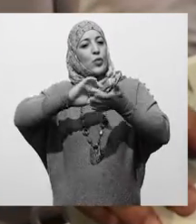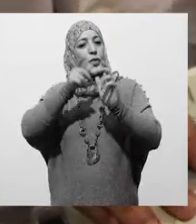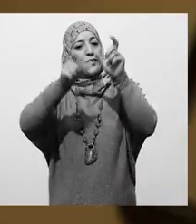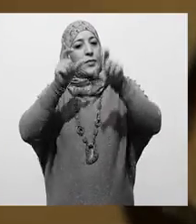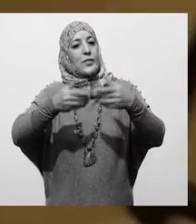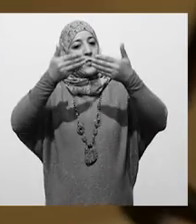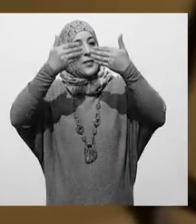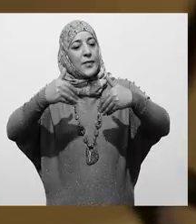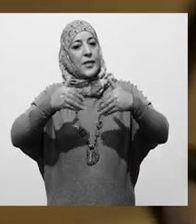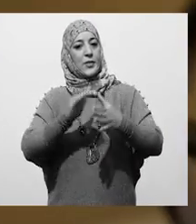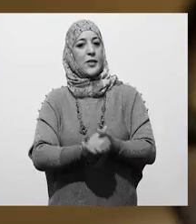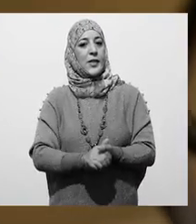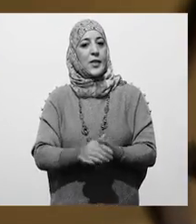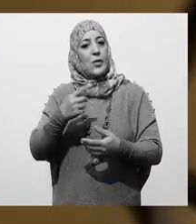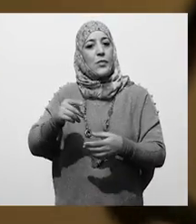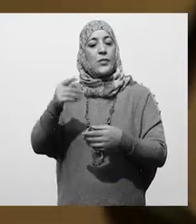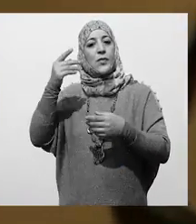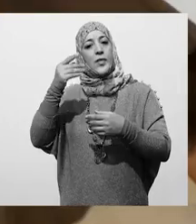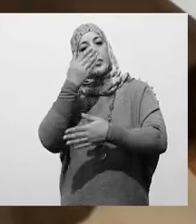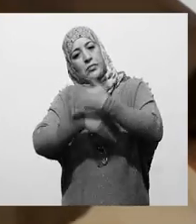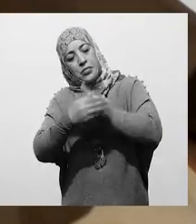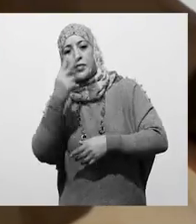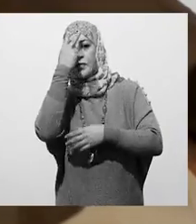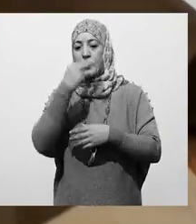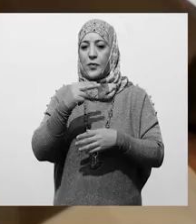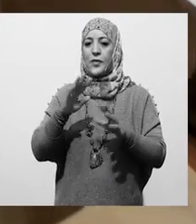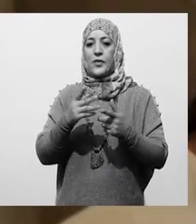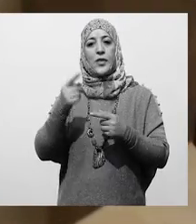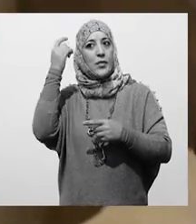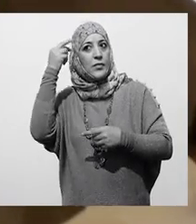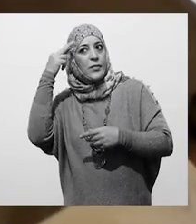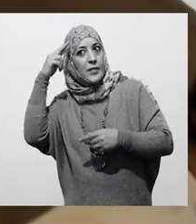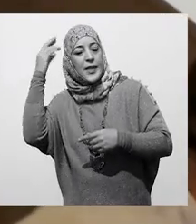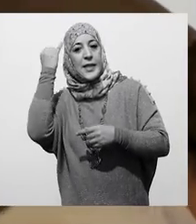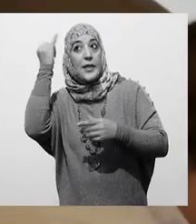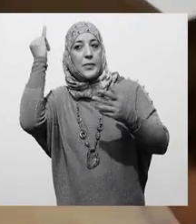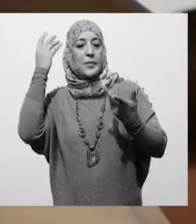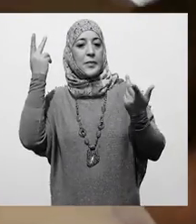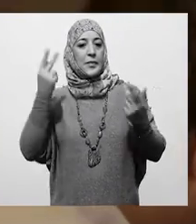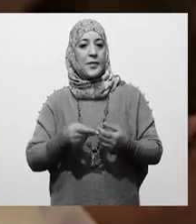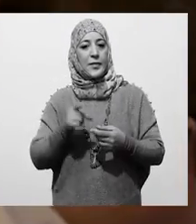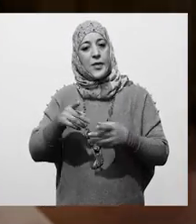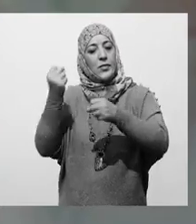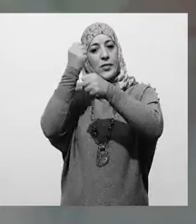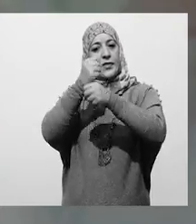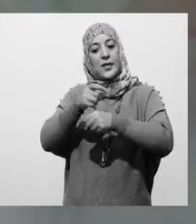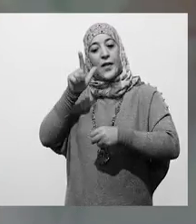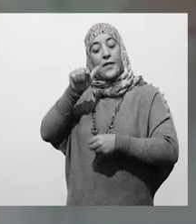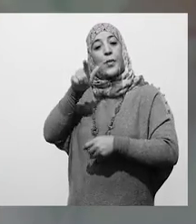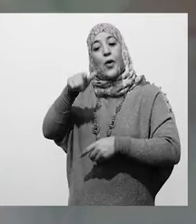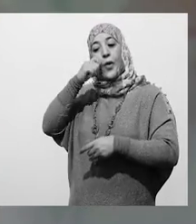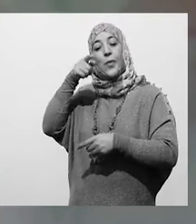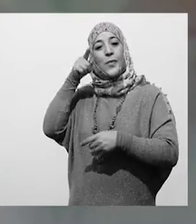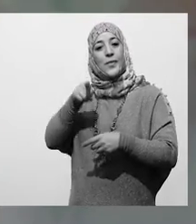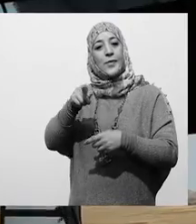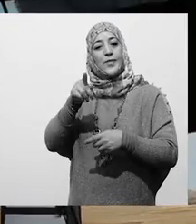are all people in situation of handicap, mentees and others. We have a team spirit. There is a Khaled,